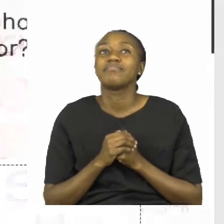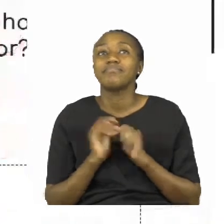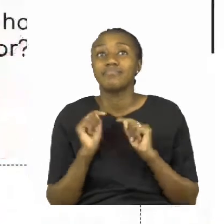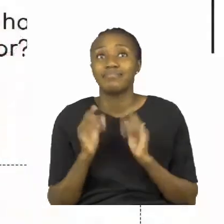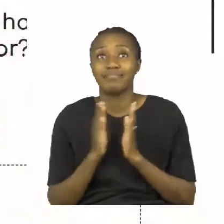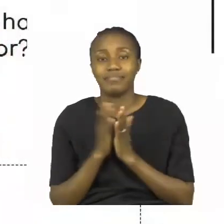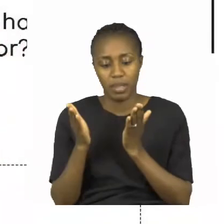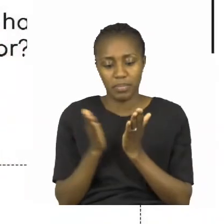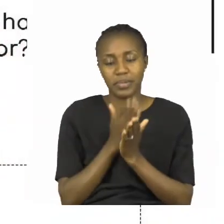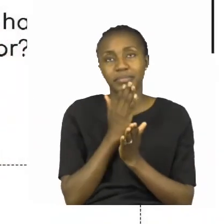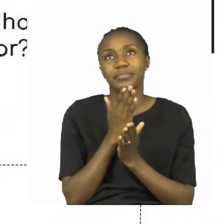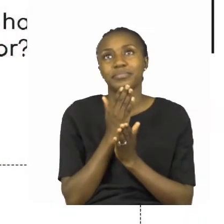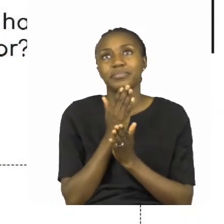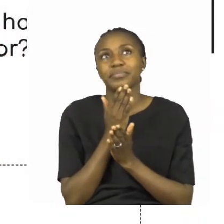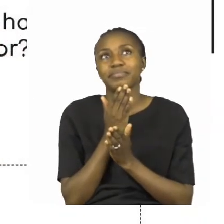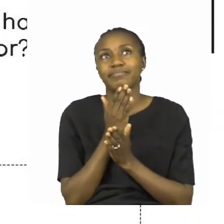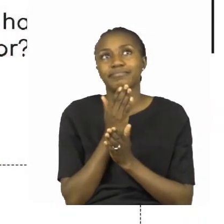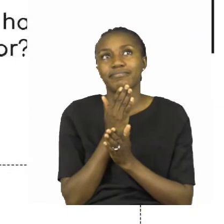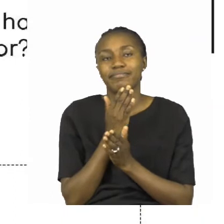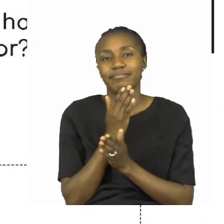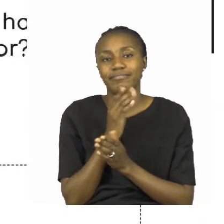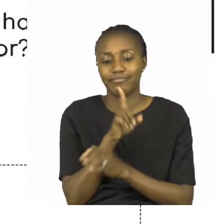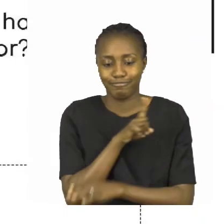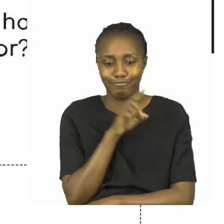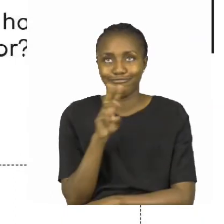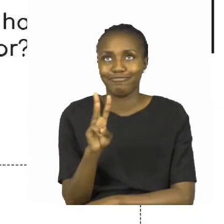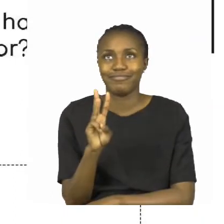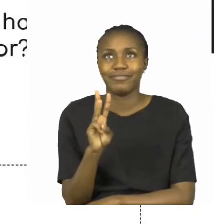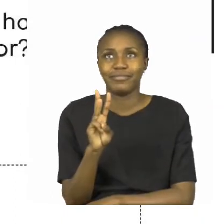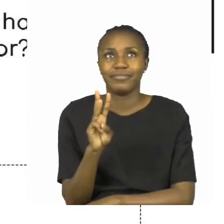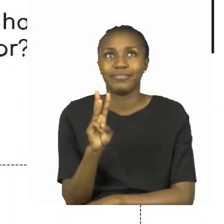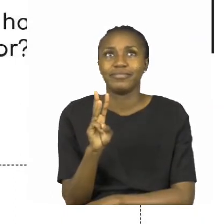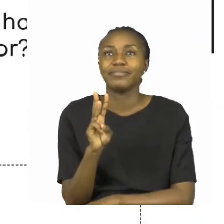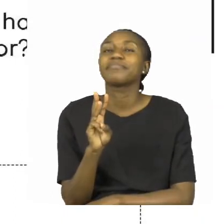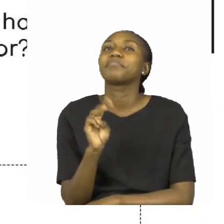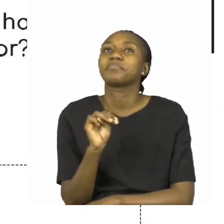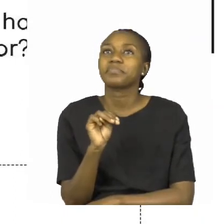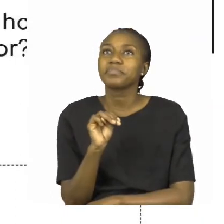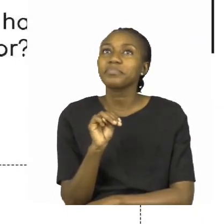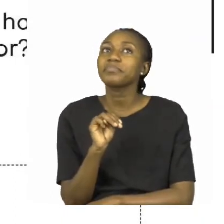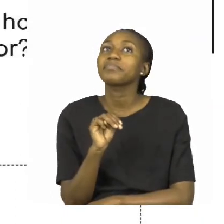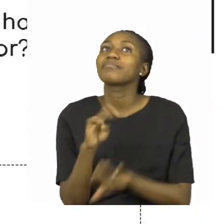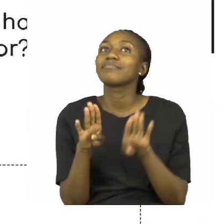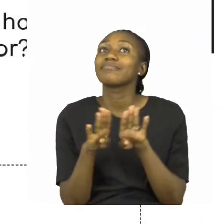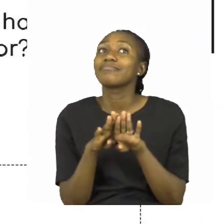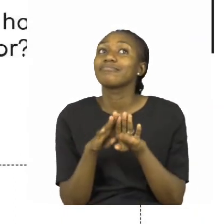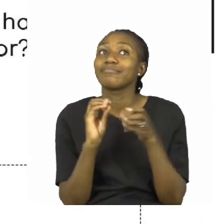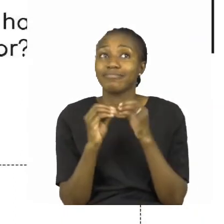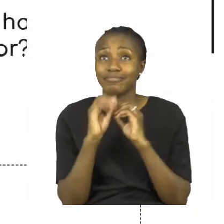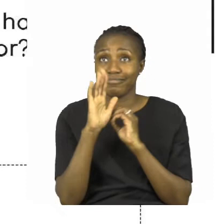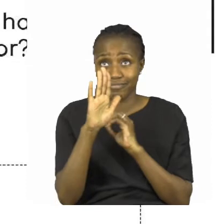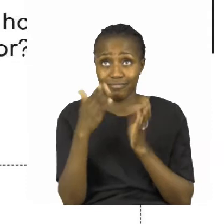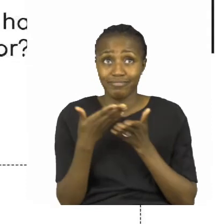next page, page 13. Now on page 13, we are going to do number 5 together